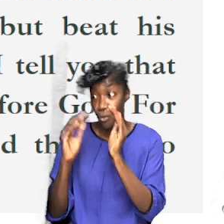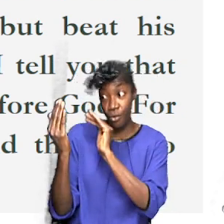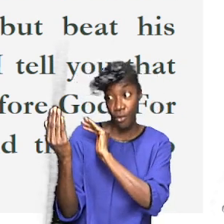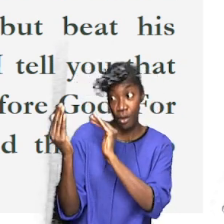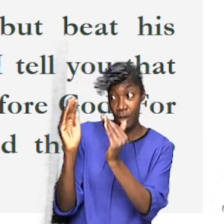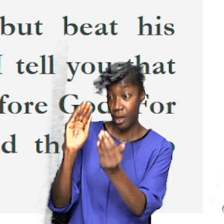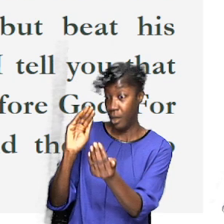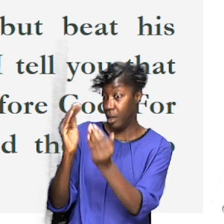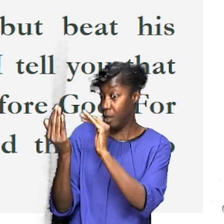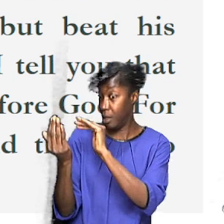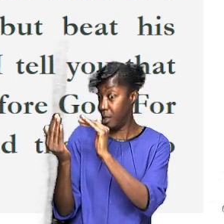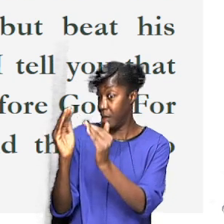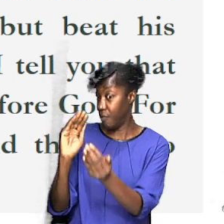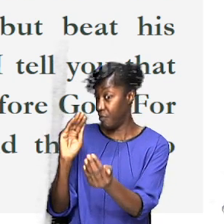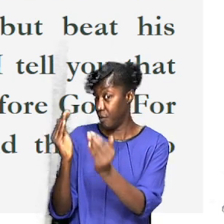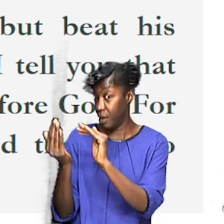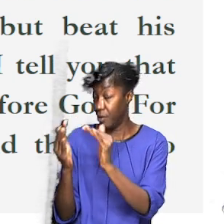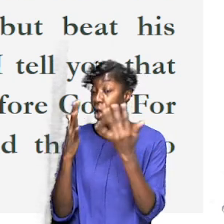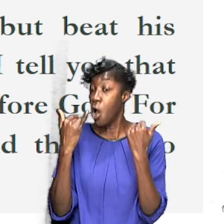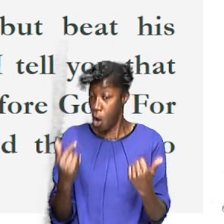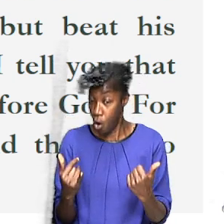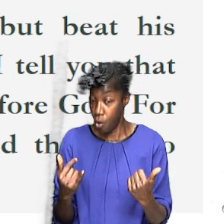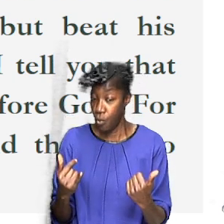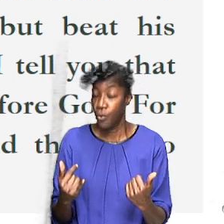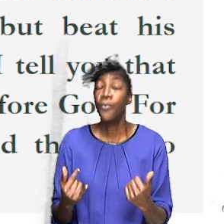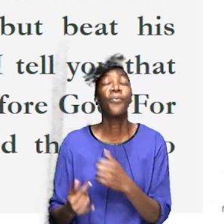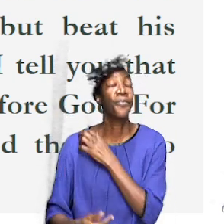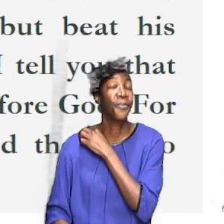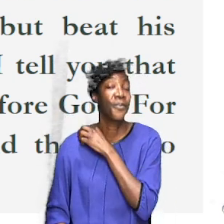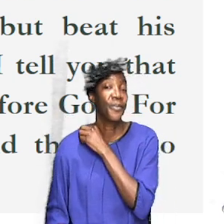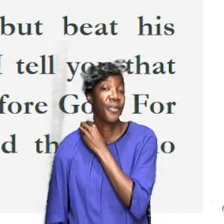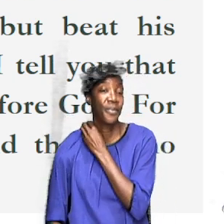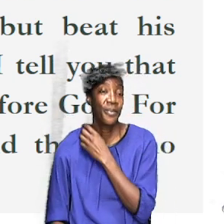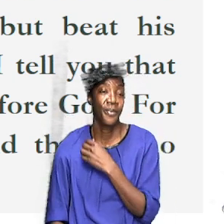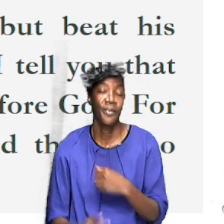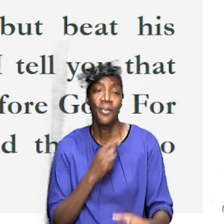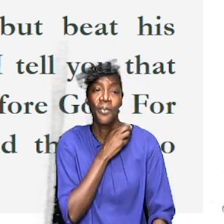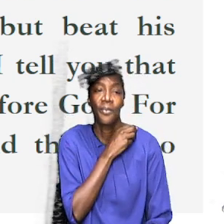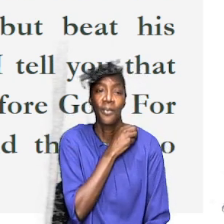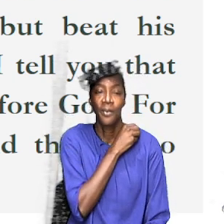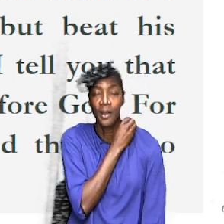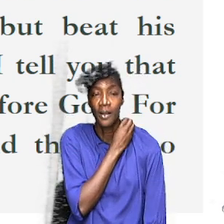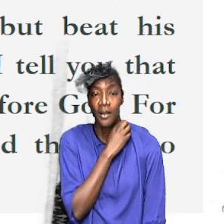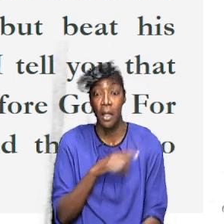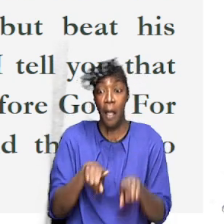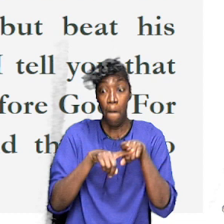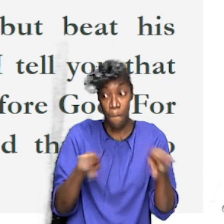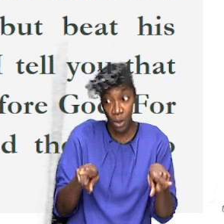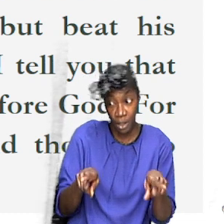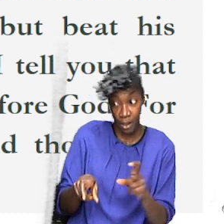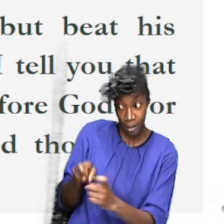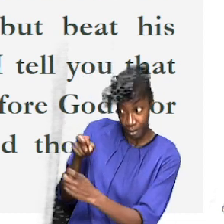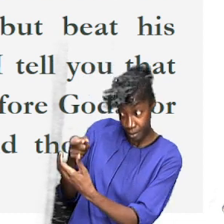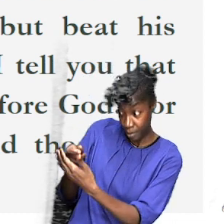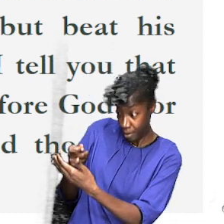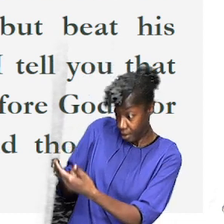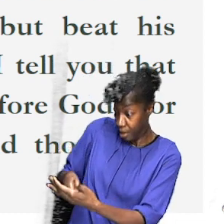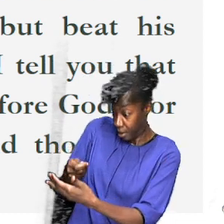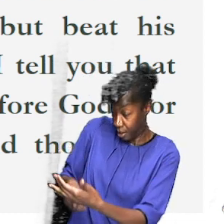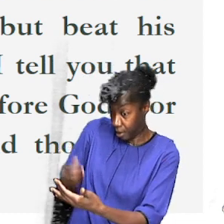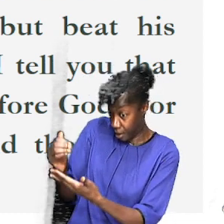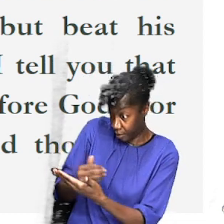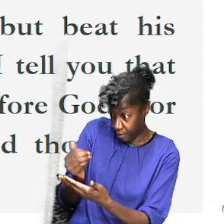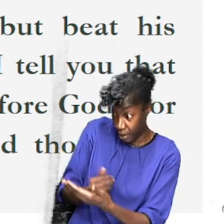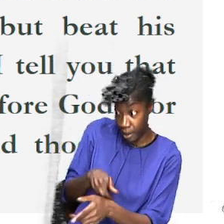in terms of how this person now is going to operate in relation to the Pharisee. But the tax collector stood at a